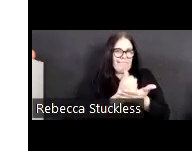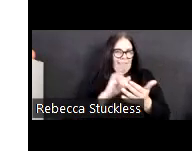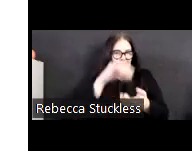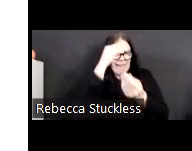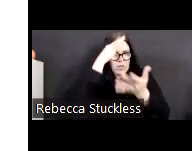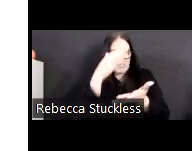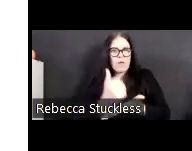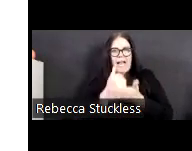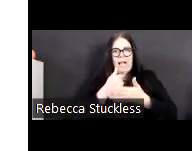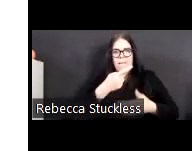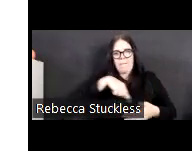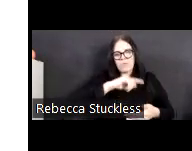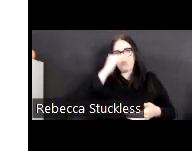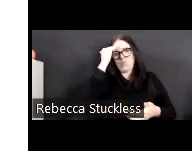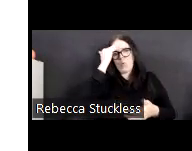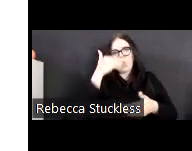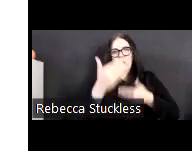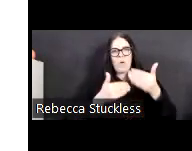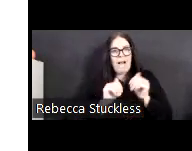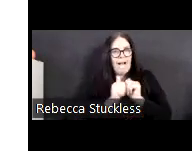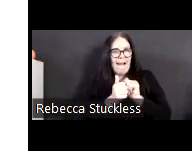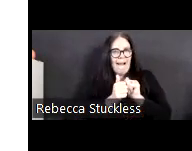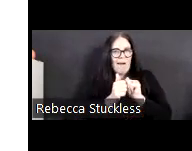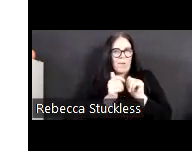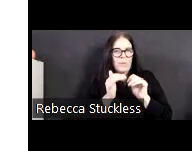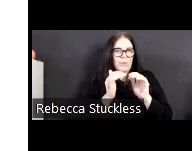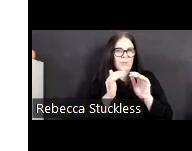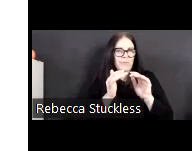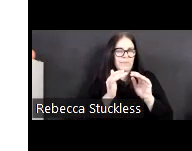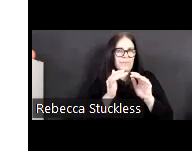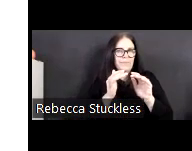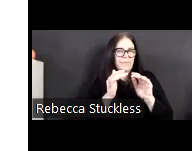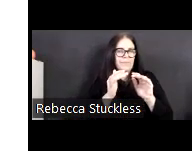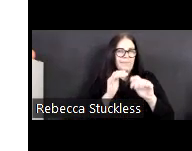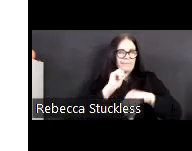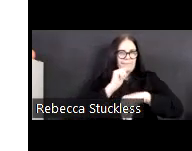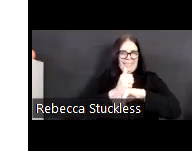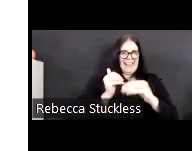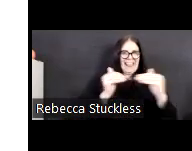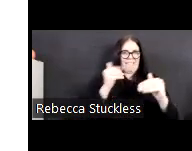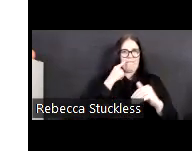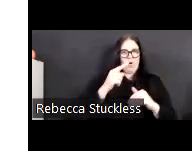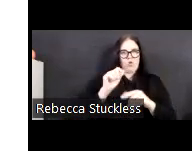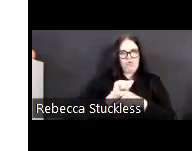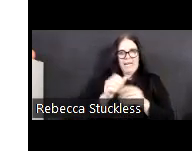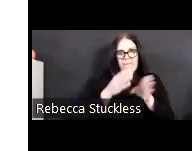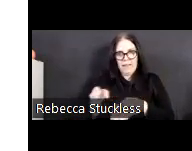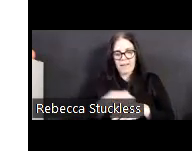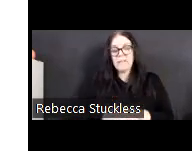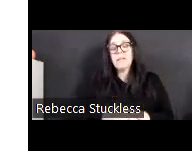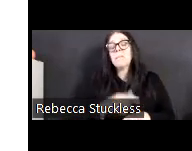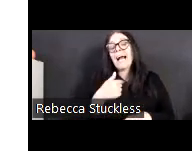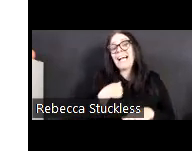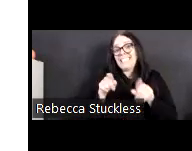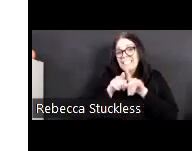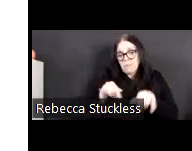that helps us to put that, level them for the training plan. But I also tell our teachers